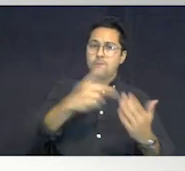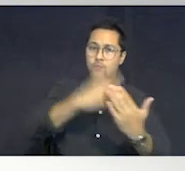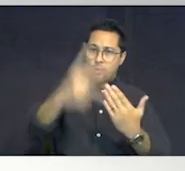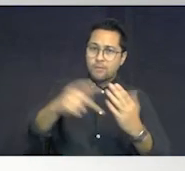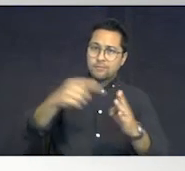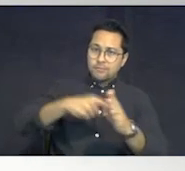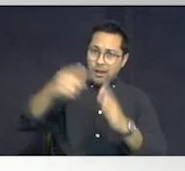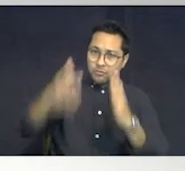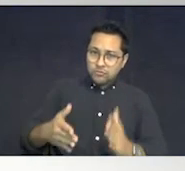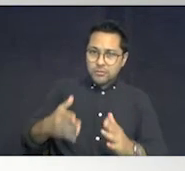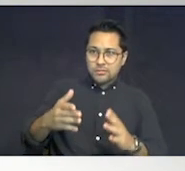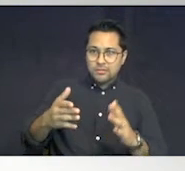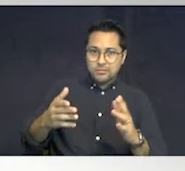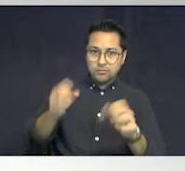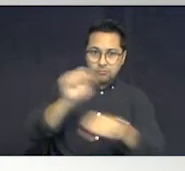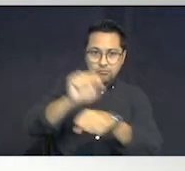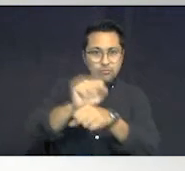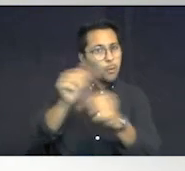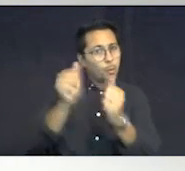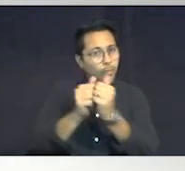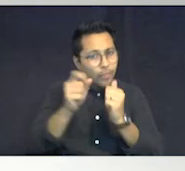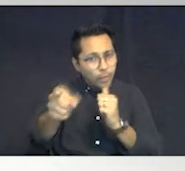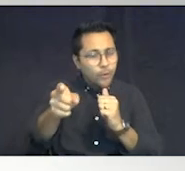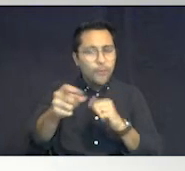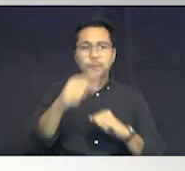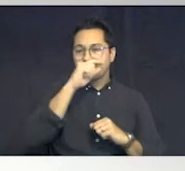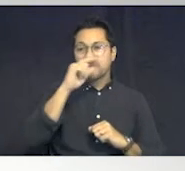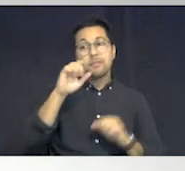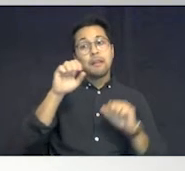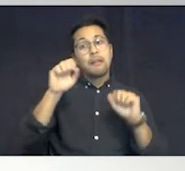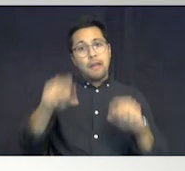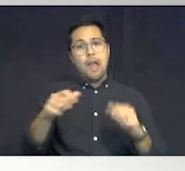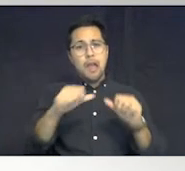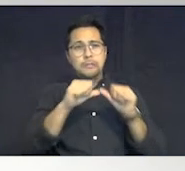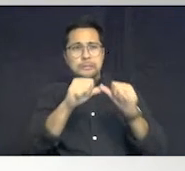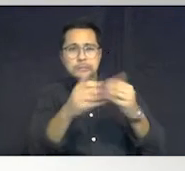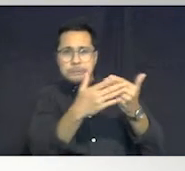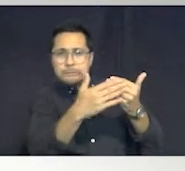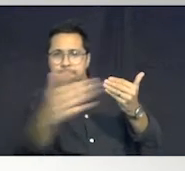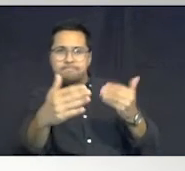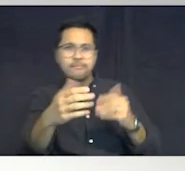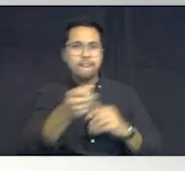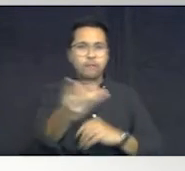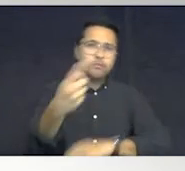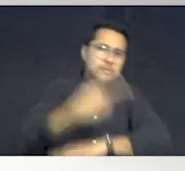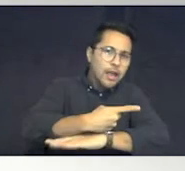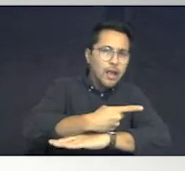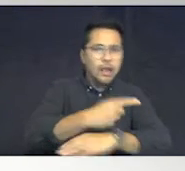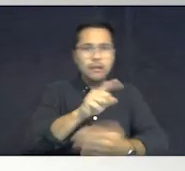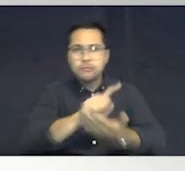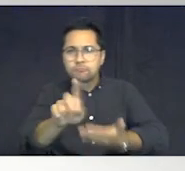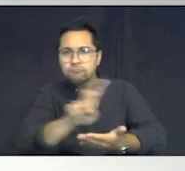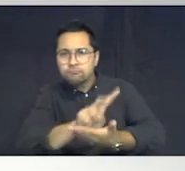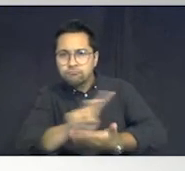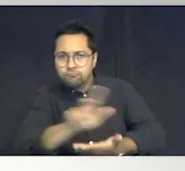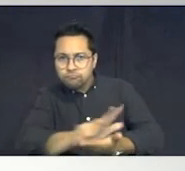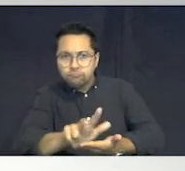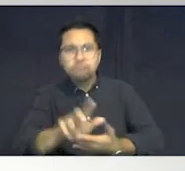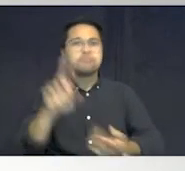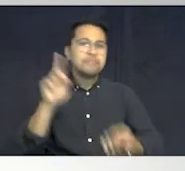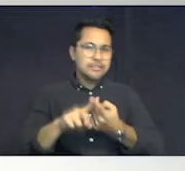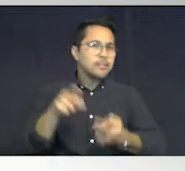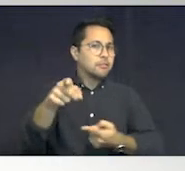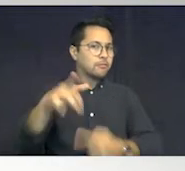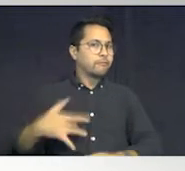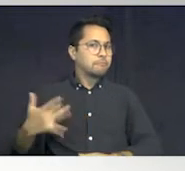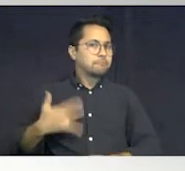you, and that back and forth can last days or even weeks until you come to a resolution that you're satisfied with.